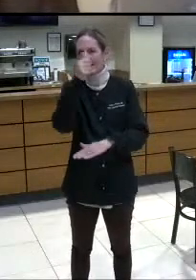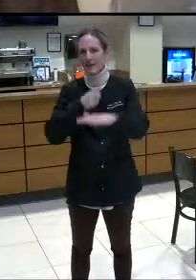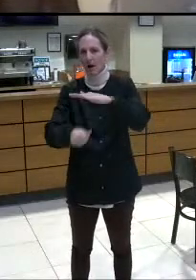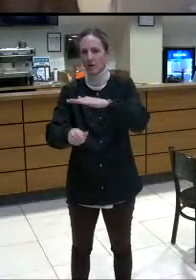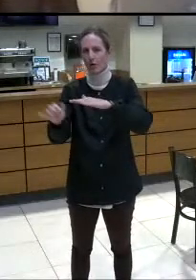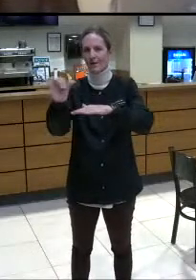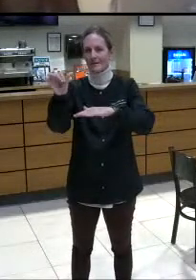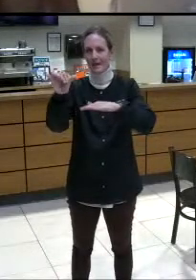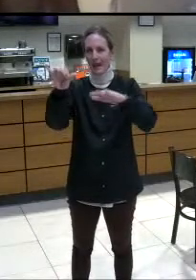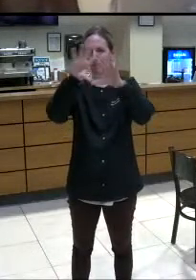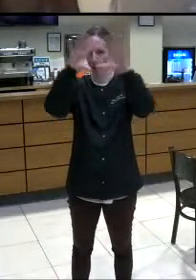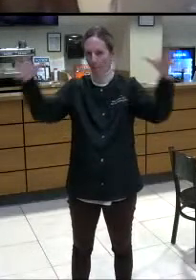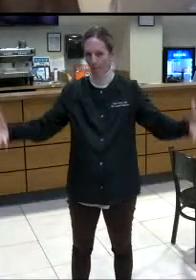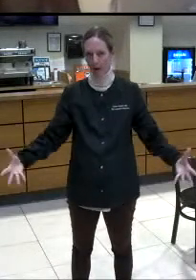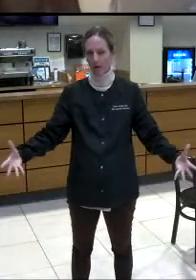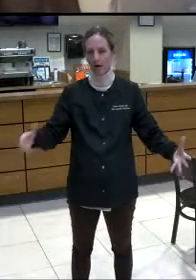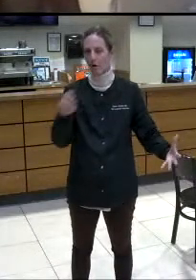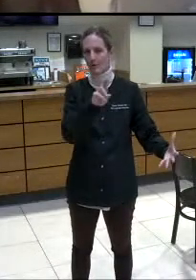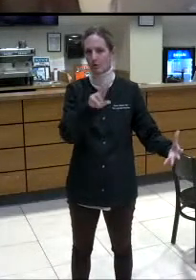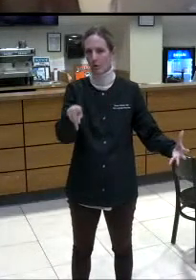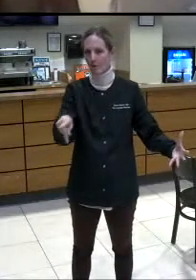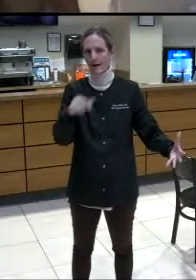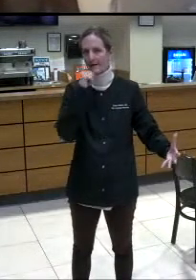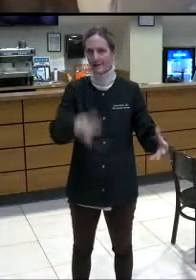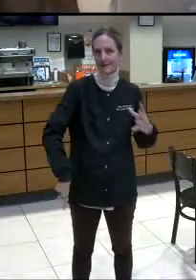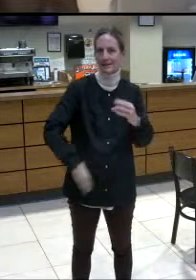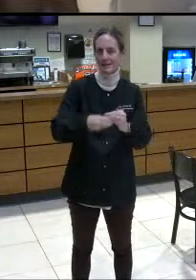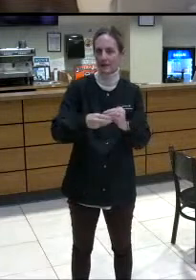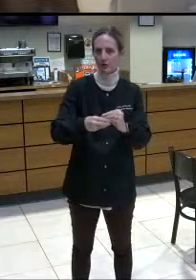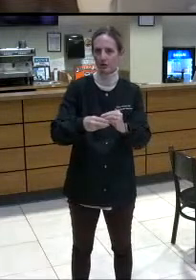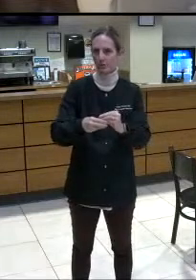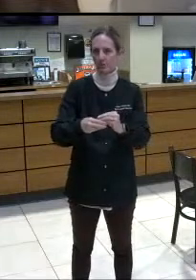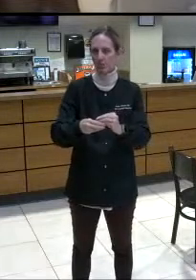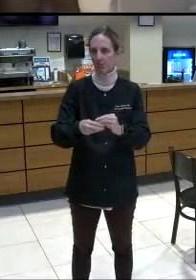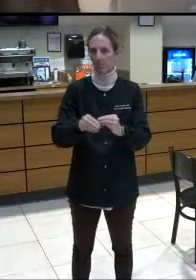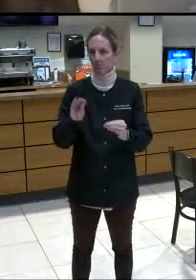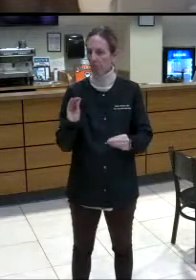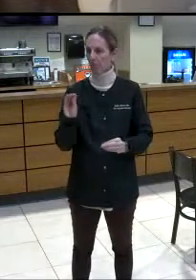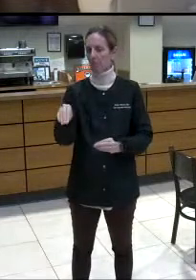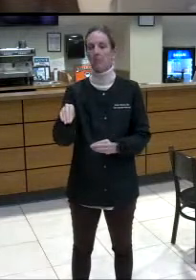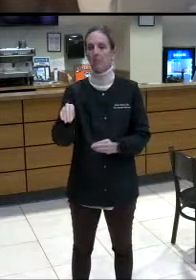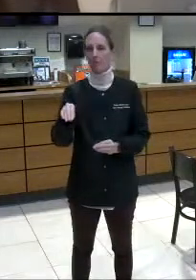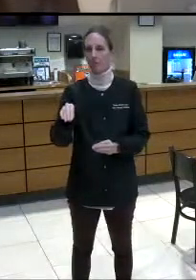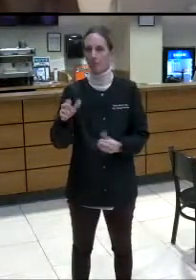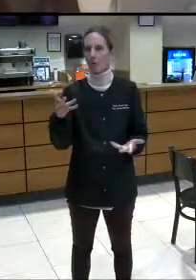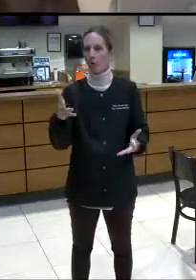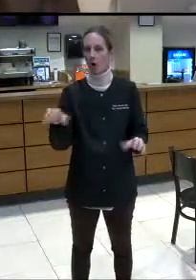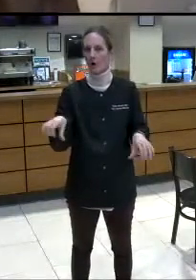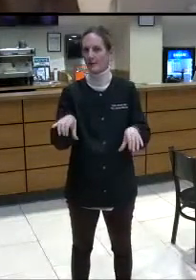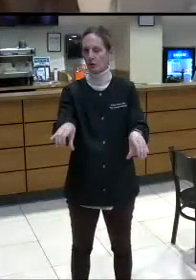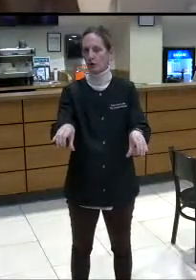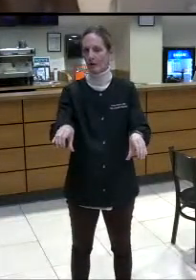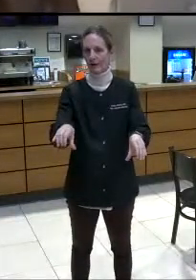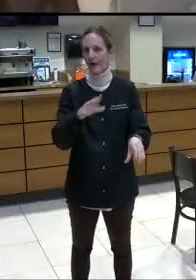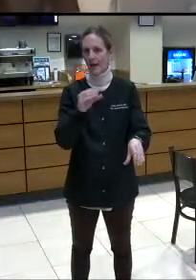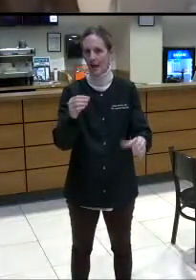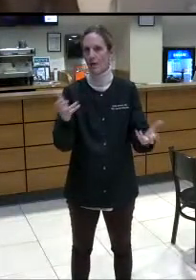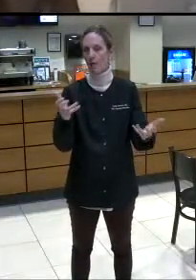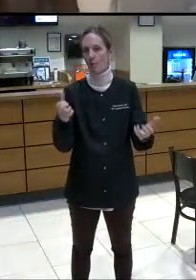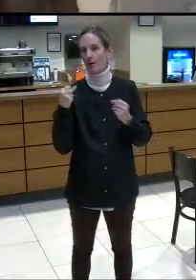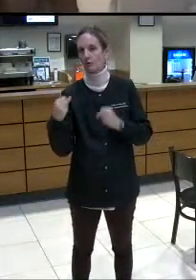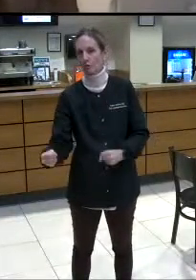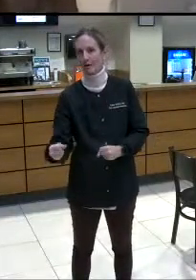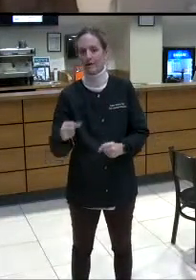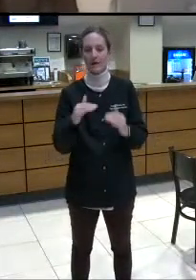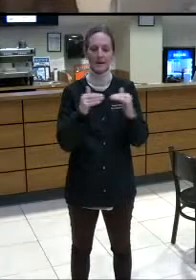So restorative practice is not something in addition to, it's something that we're already doing, and we want to make sure that we strengthen that at the tier 1, tier 2, and